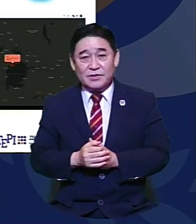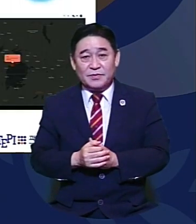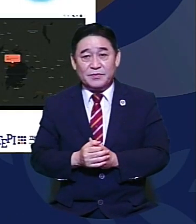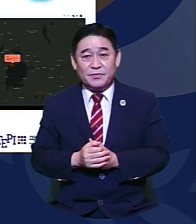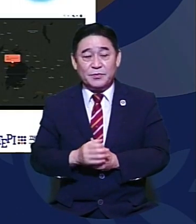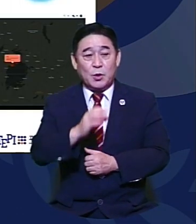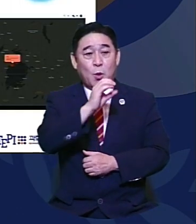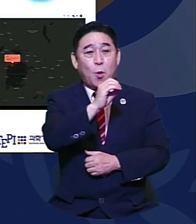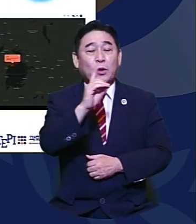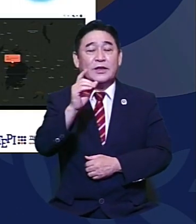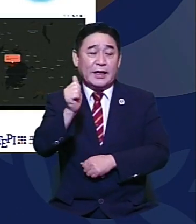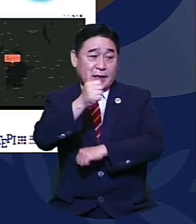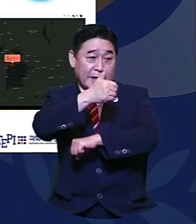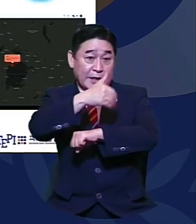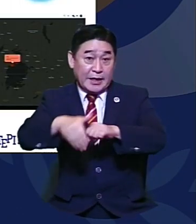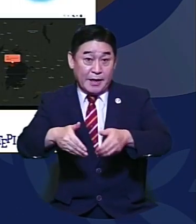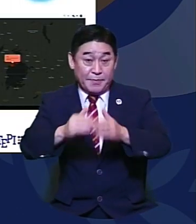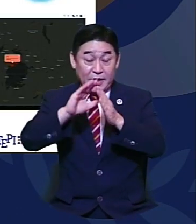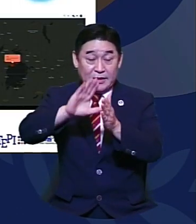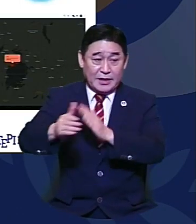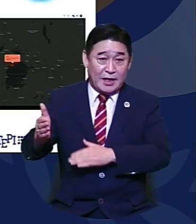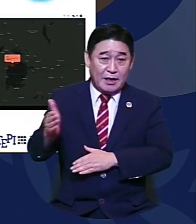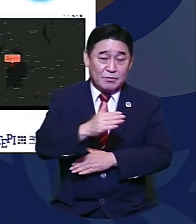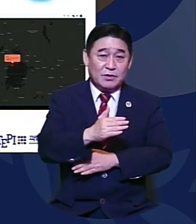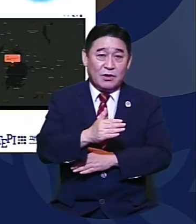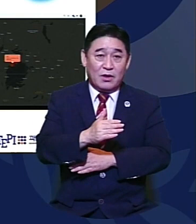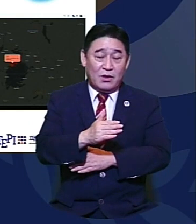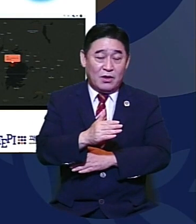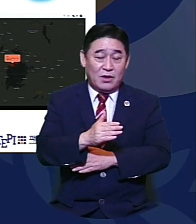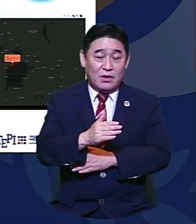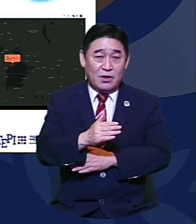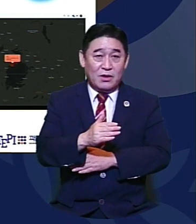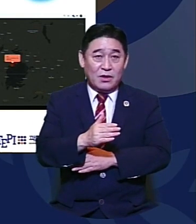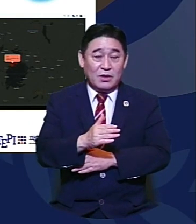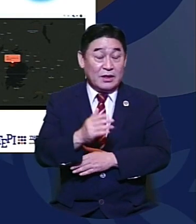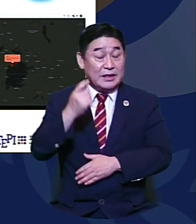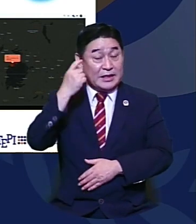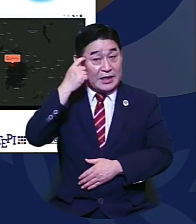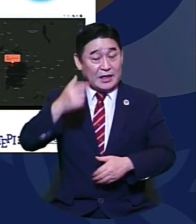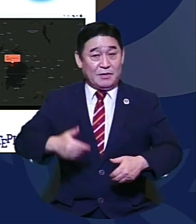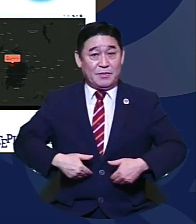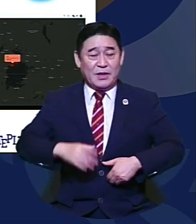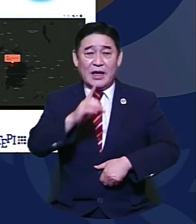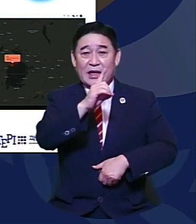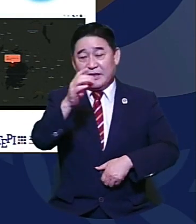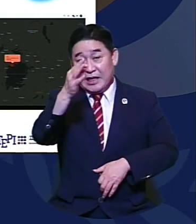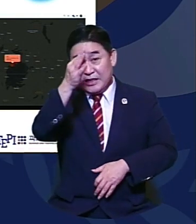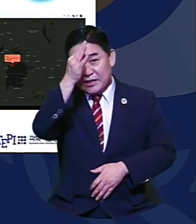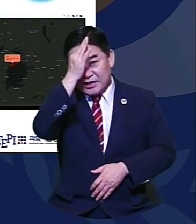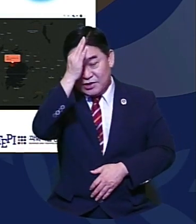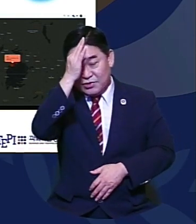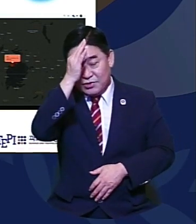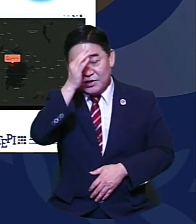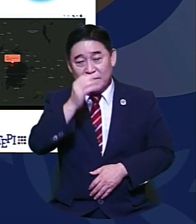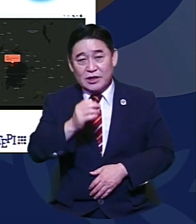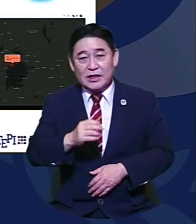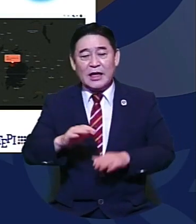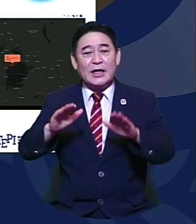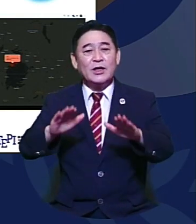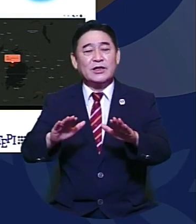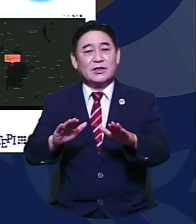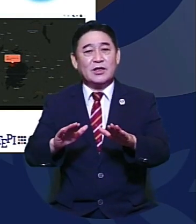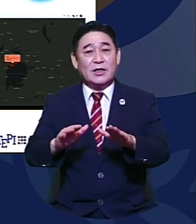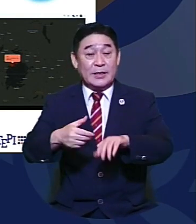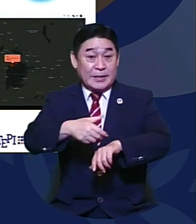project. And also, the digital technology itself was utilized and exercised at the site. For example,